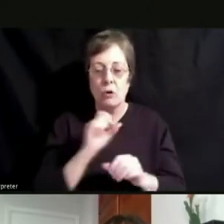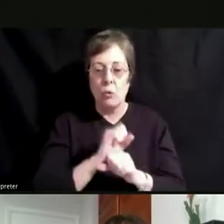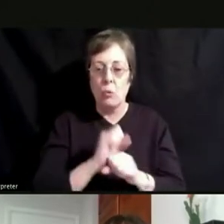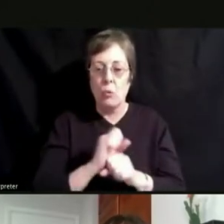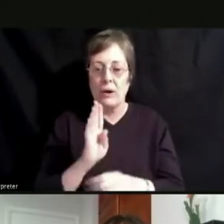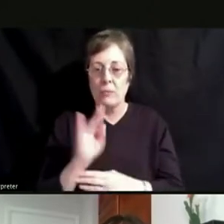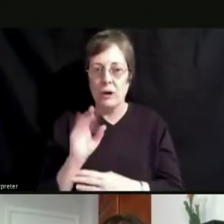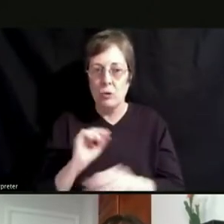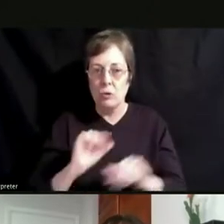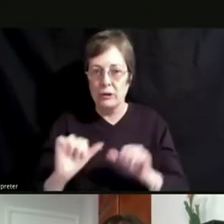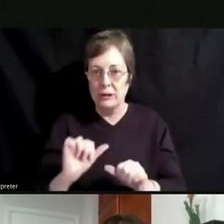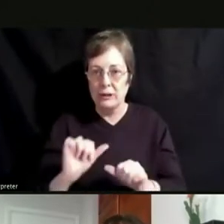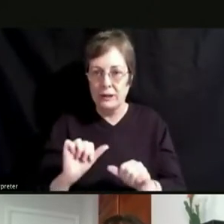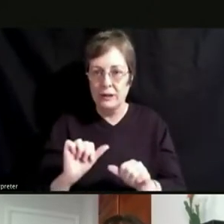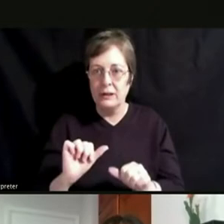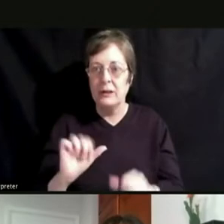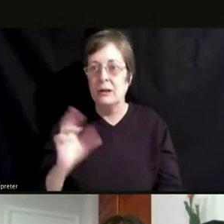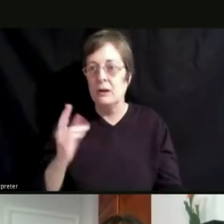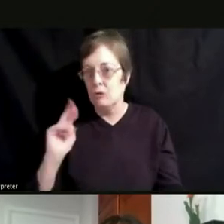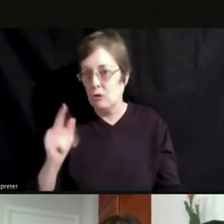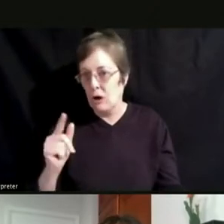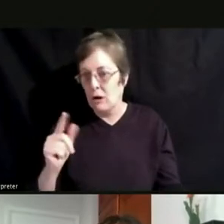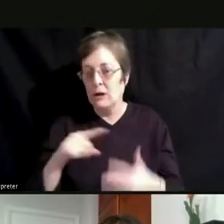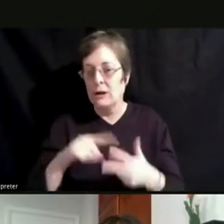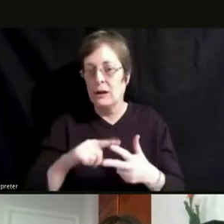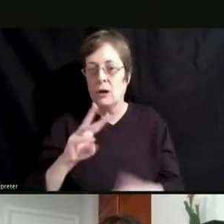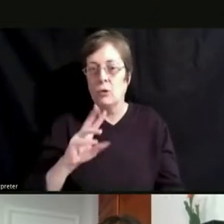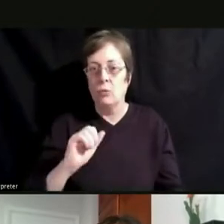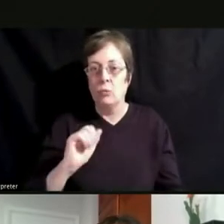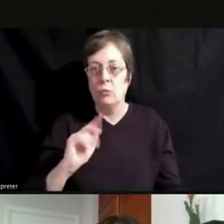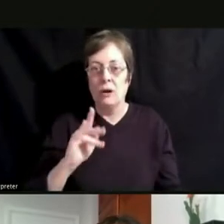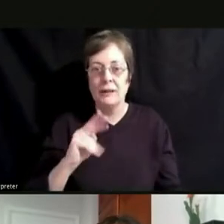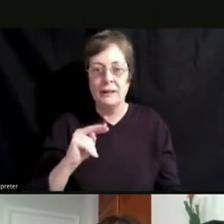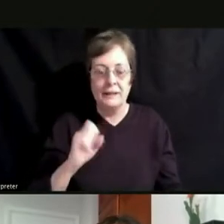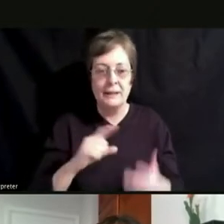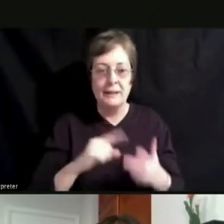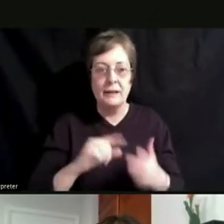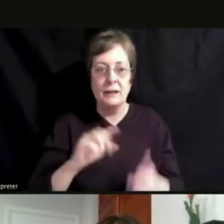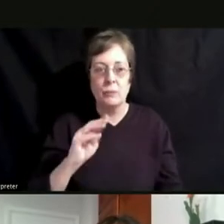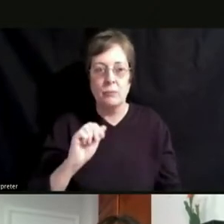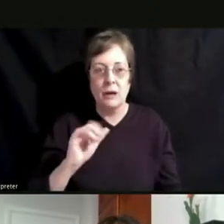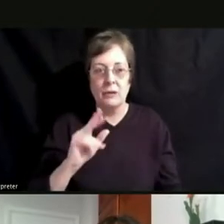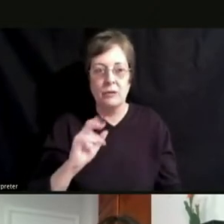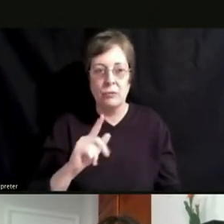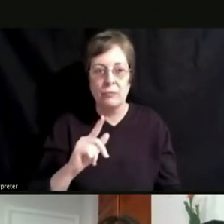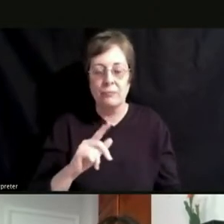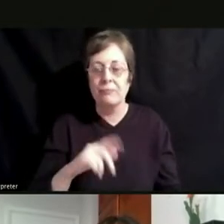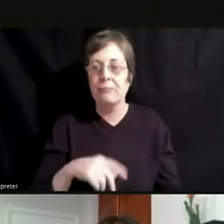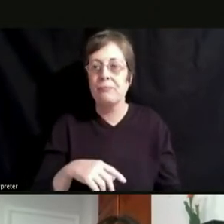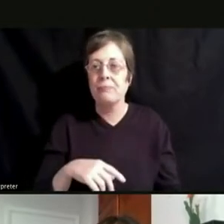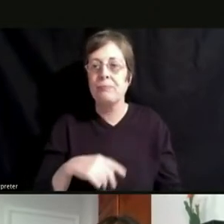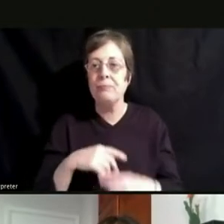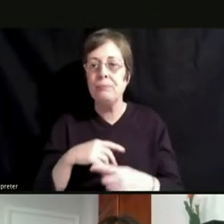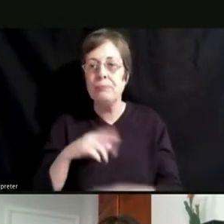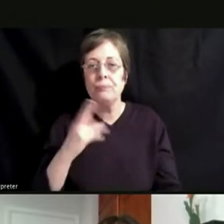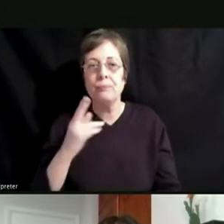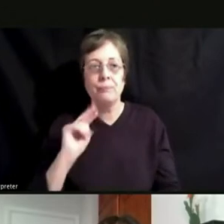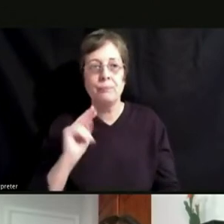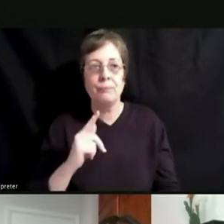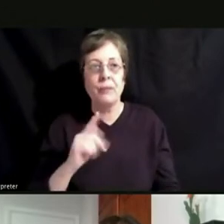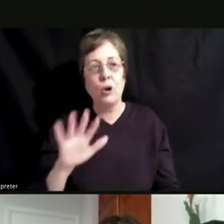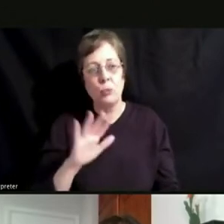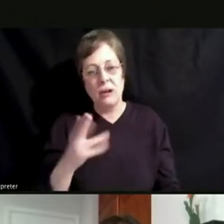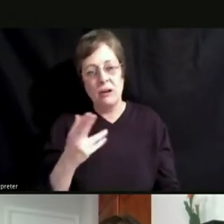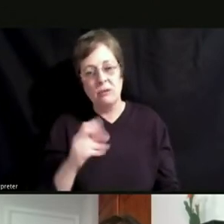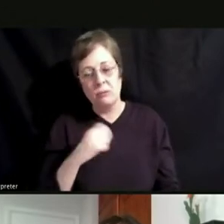Dr. Chung, go on to Dr. Watkins, and end with Dr. Maisal. I think around high school, so I was 15